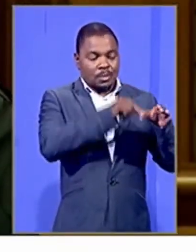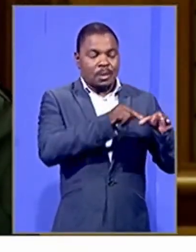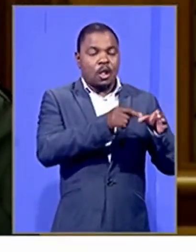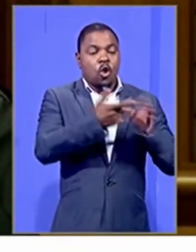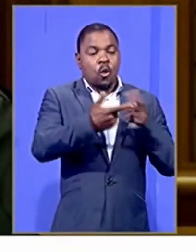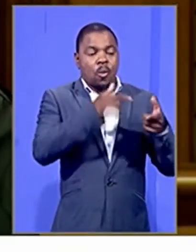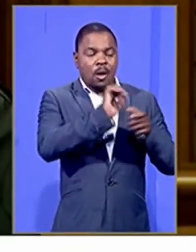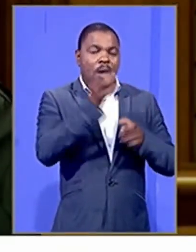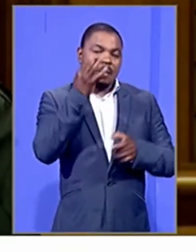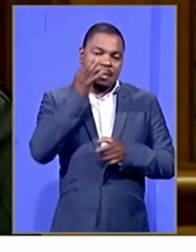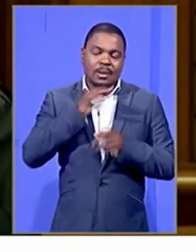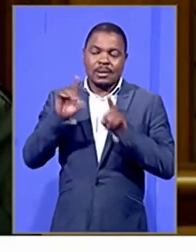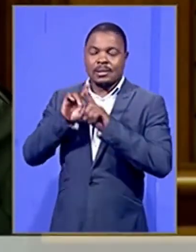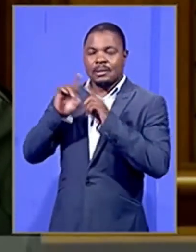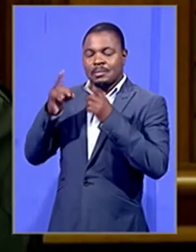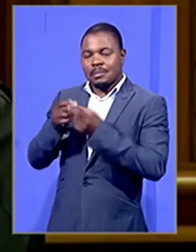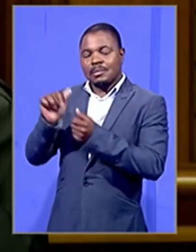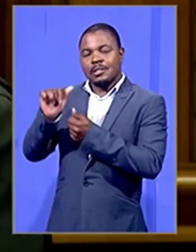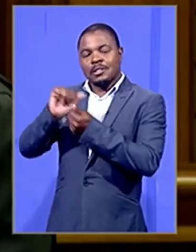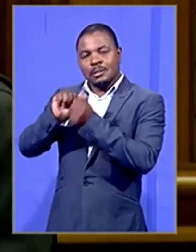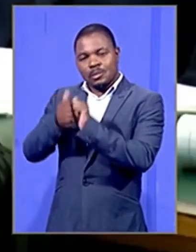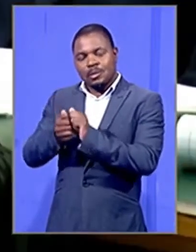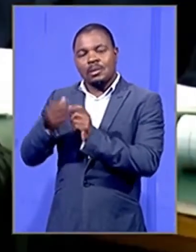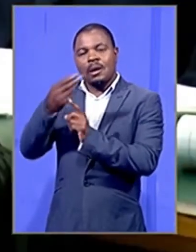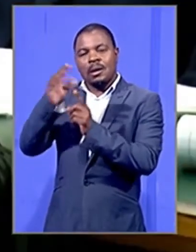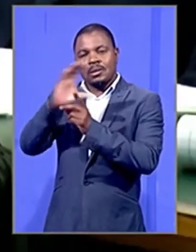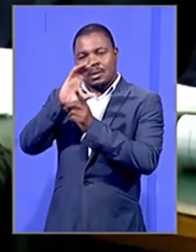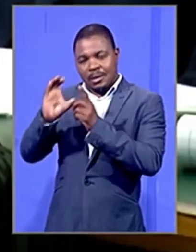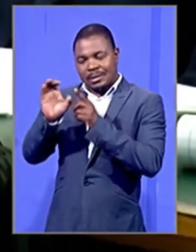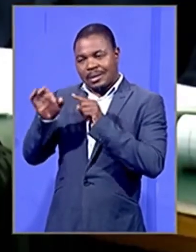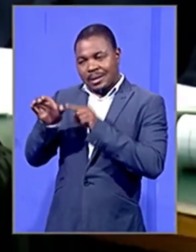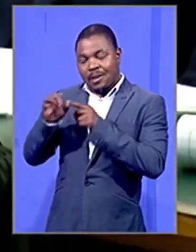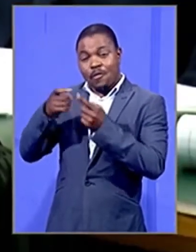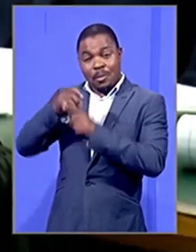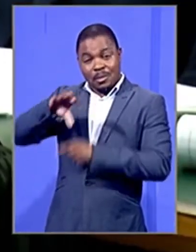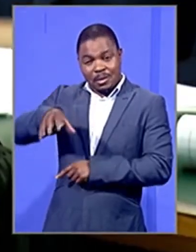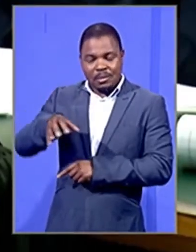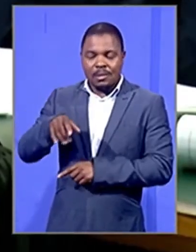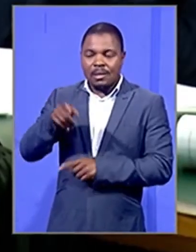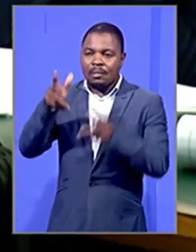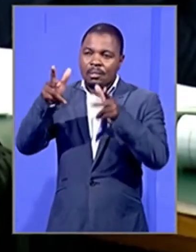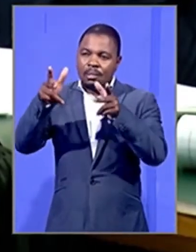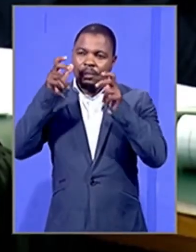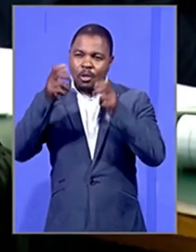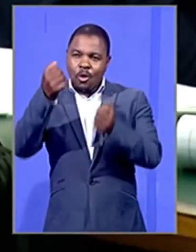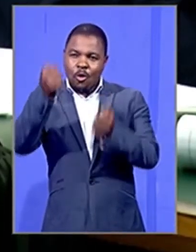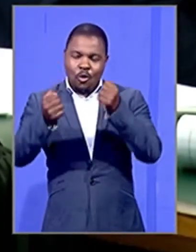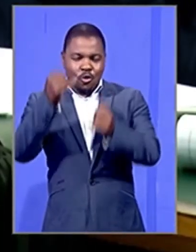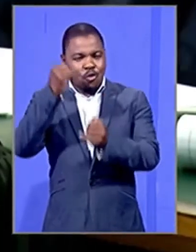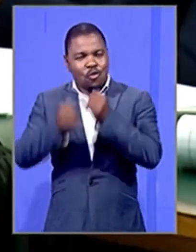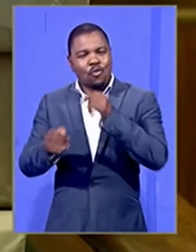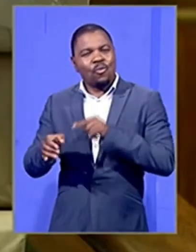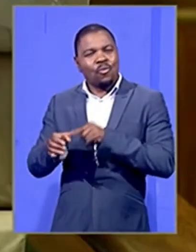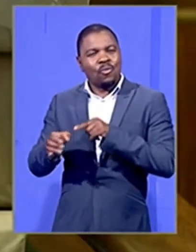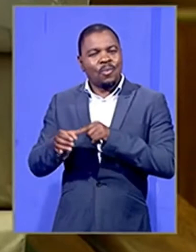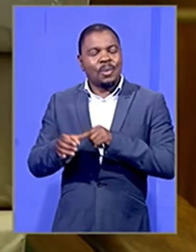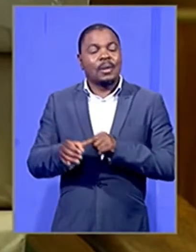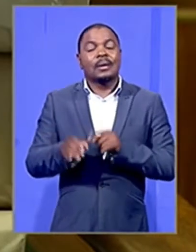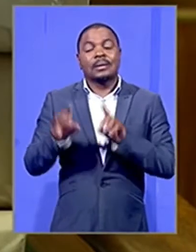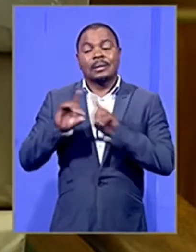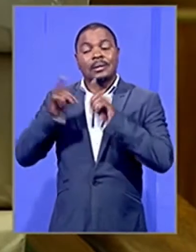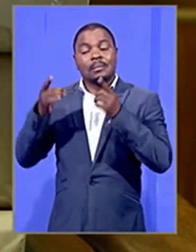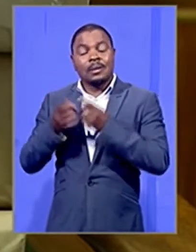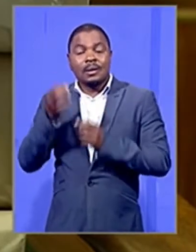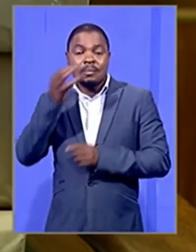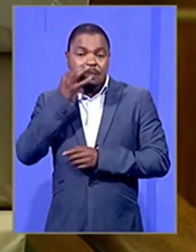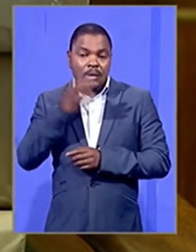lefapha la province la dipapadi, bonono le botjhaba le hlalosa taelo ya lekgotla ka mokgwa o fosahetseng. Lefapha le boletse